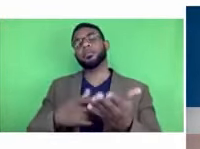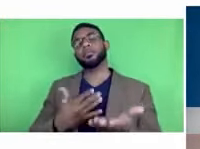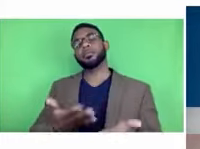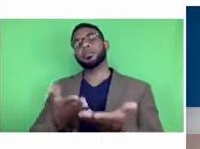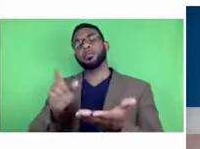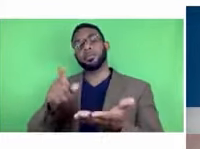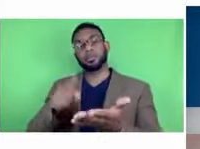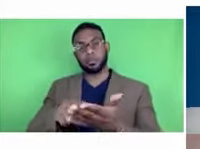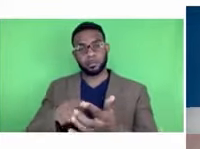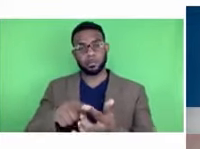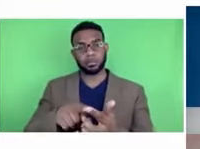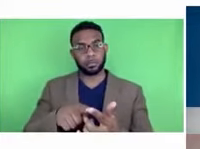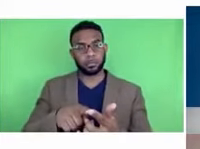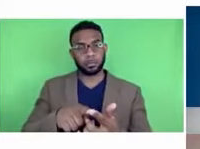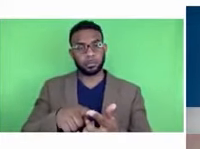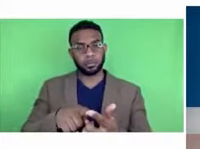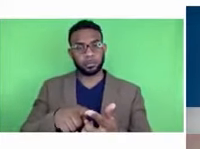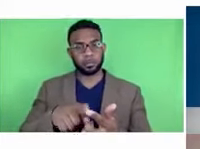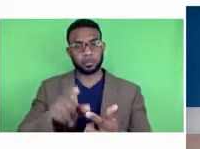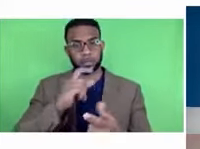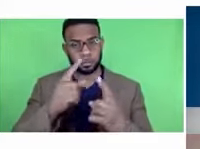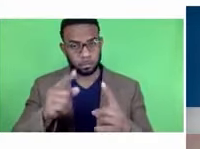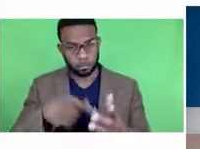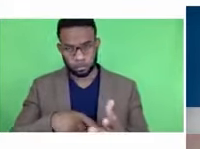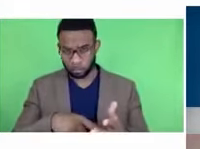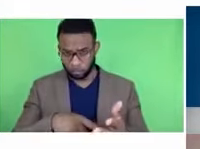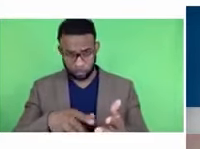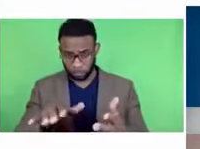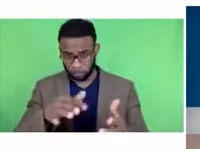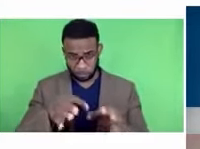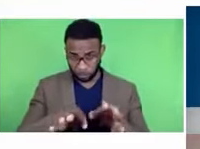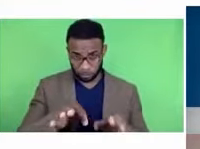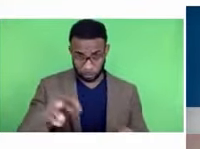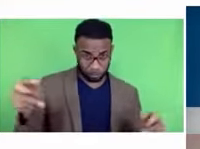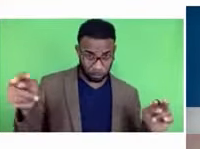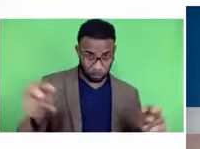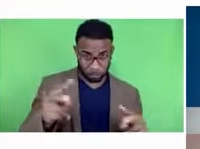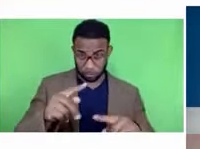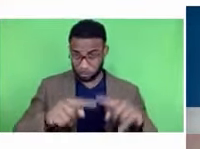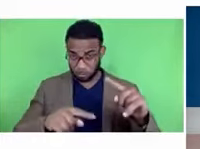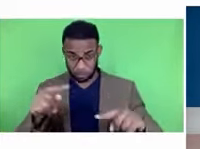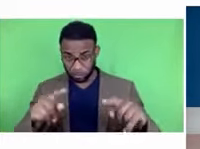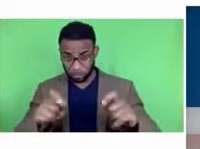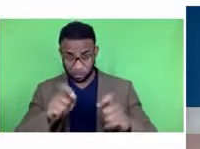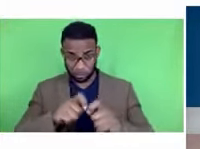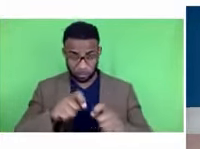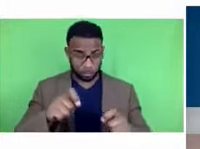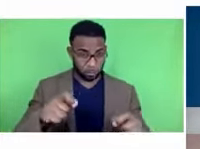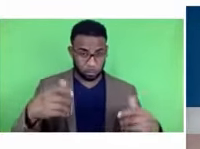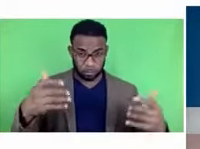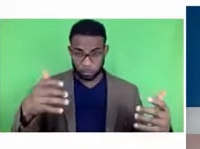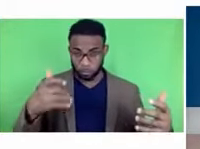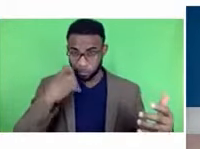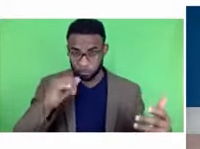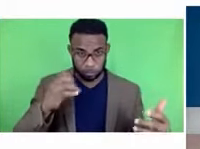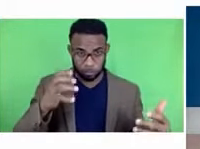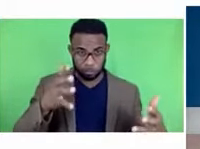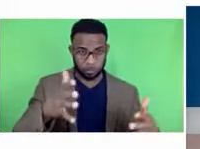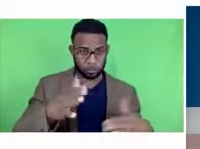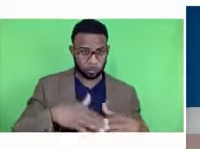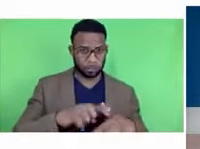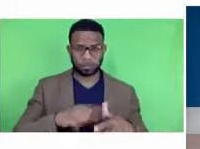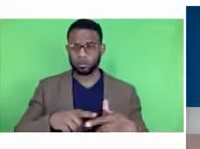order to be successful there. Is it as simple as just looking at the very specific details and that's it, just leave it at the bare minimum? Or is